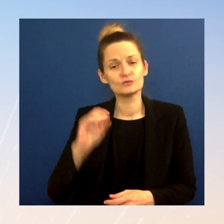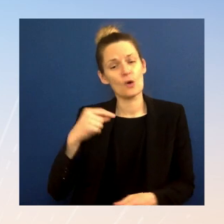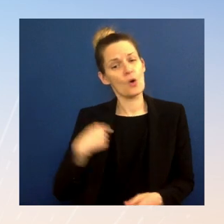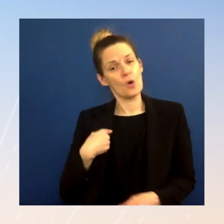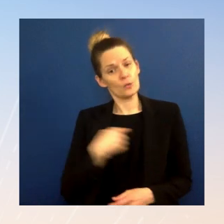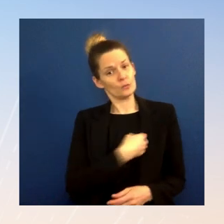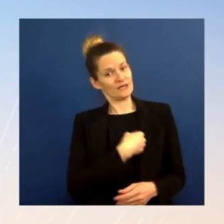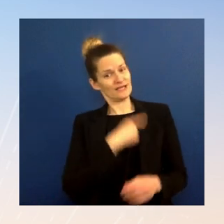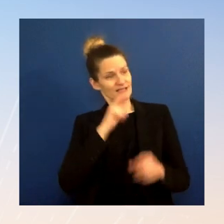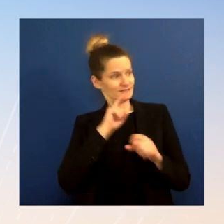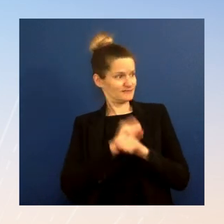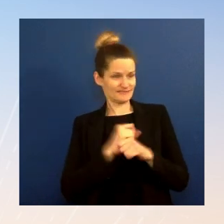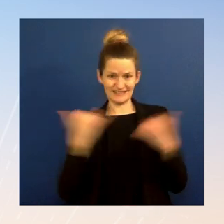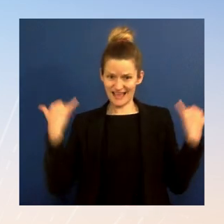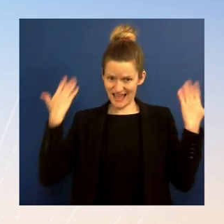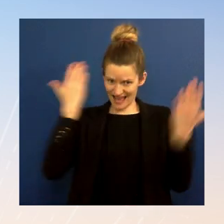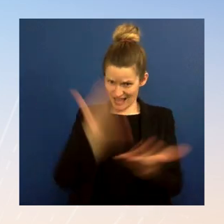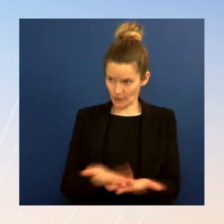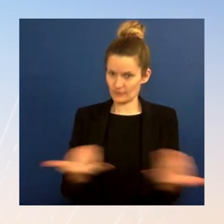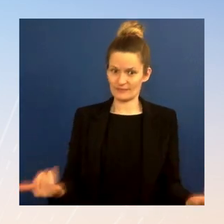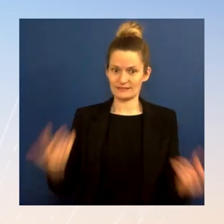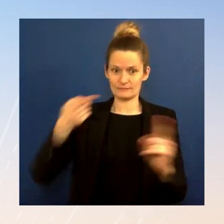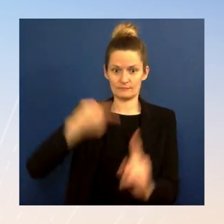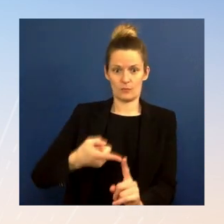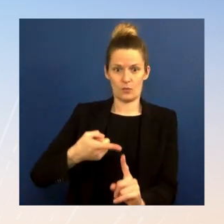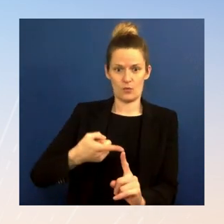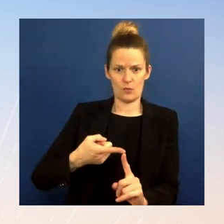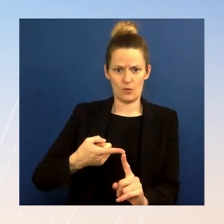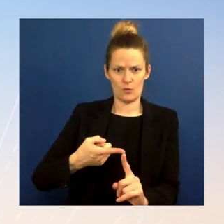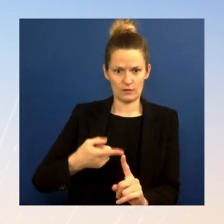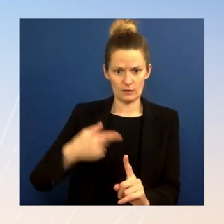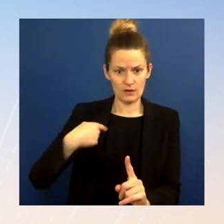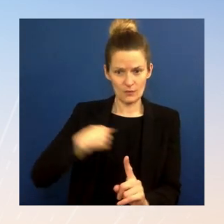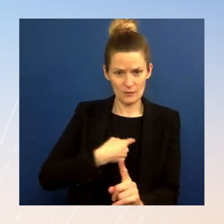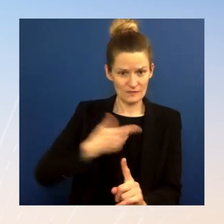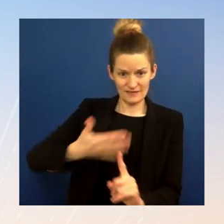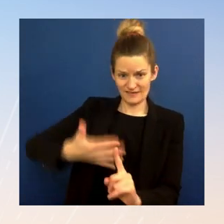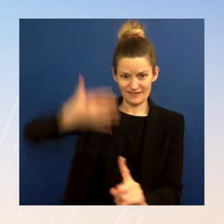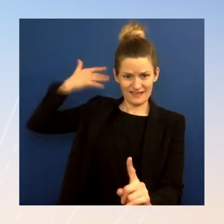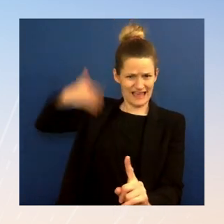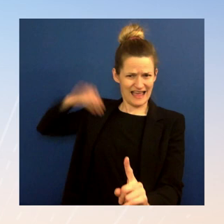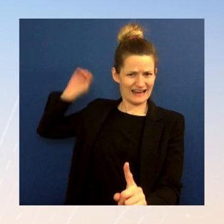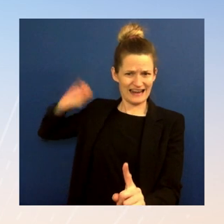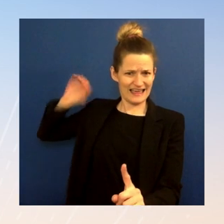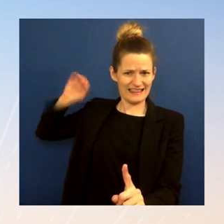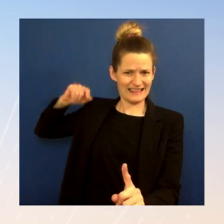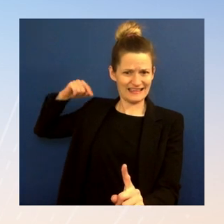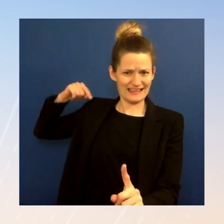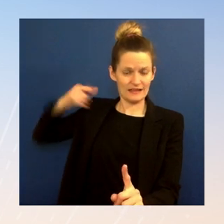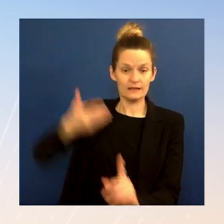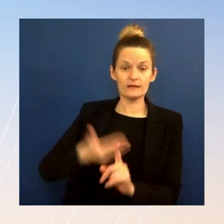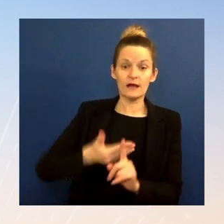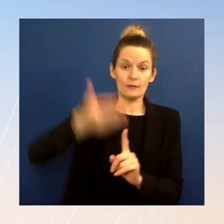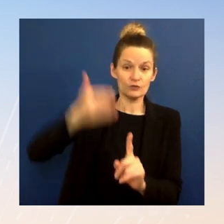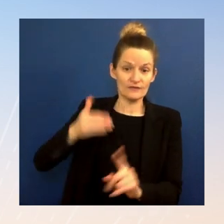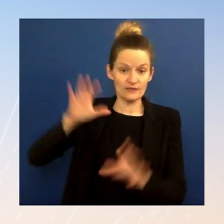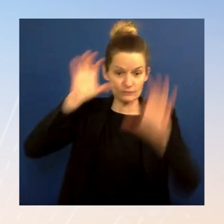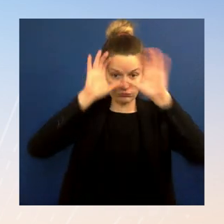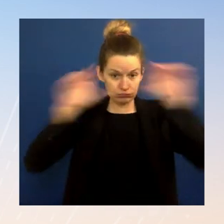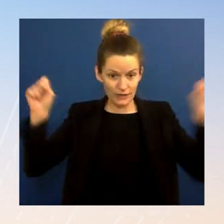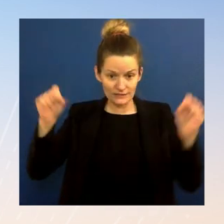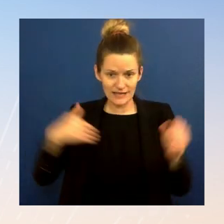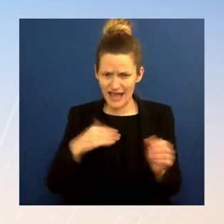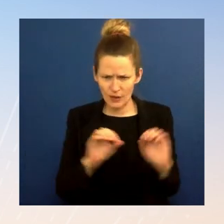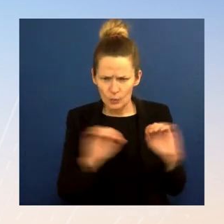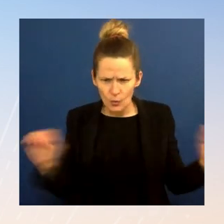plan. We were left no plan by our predecessors. We needed to put in place a plan to not only get enough access to vaccines, but